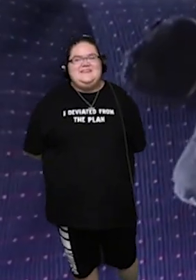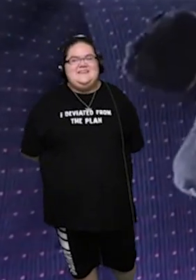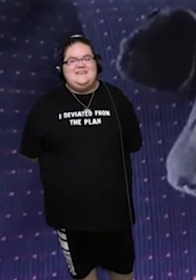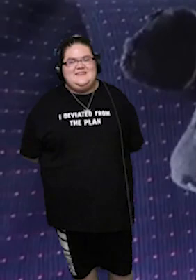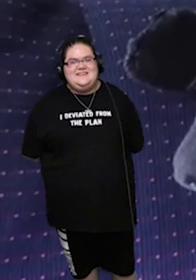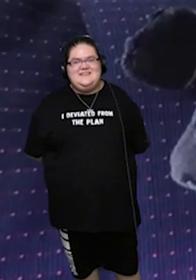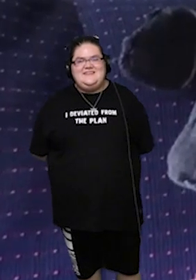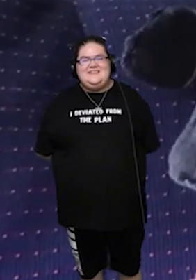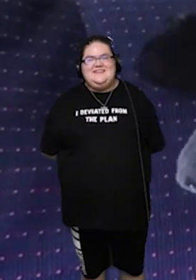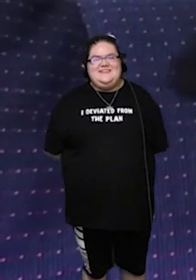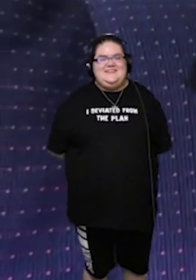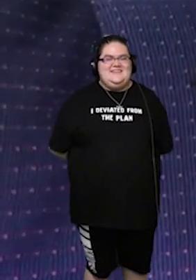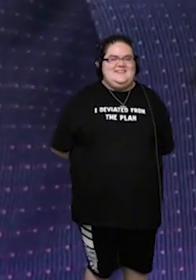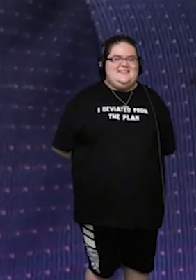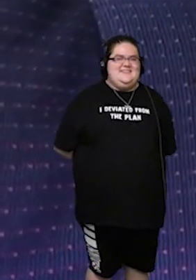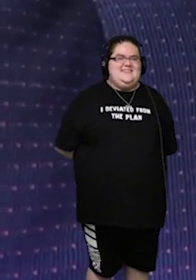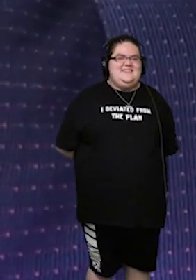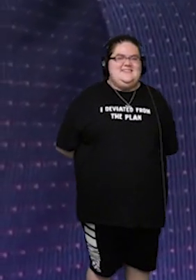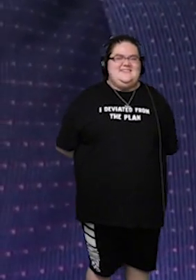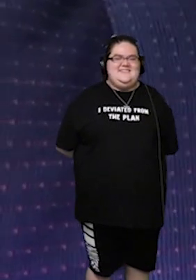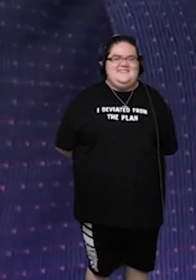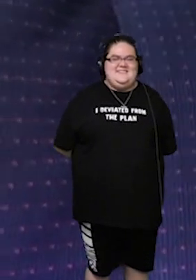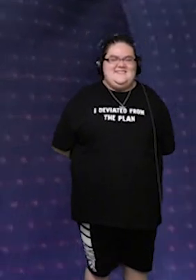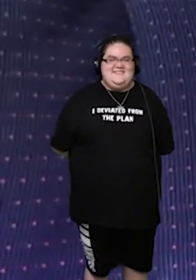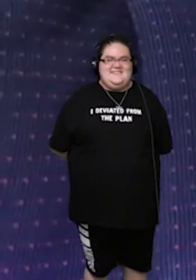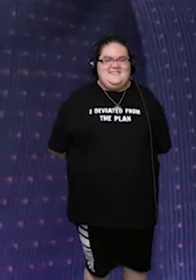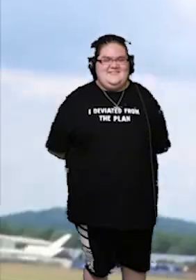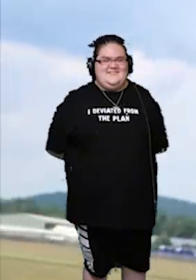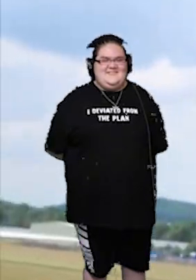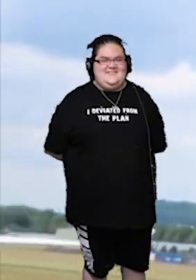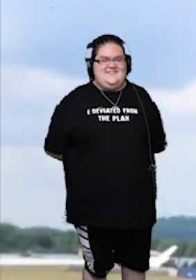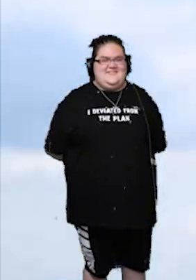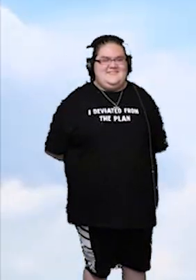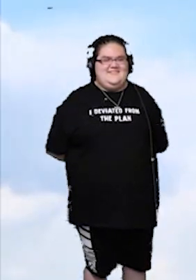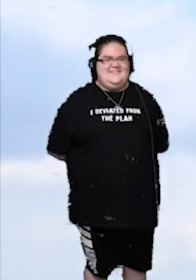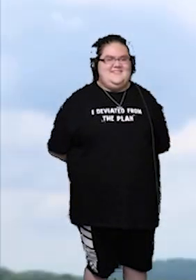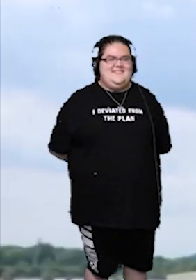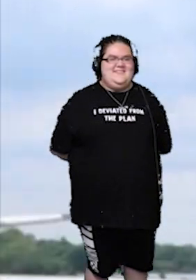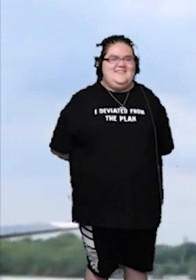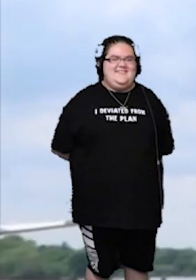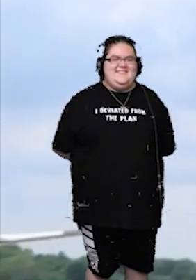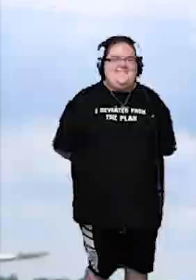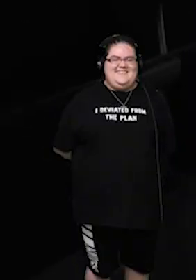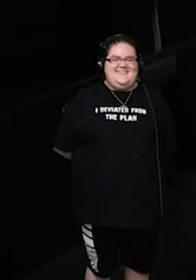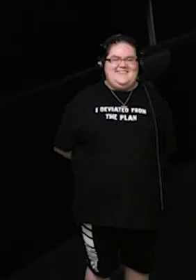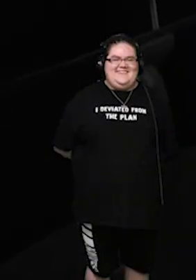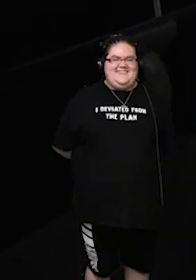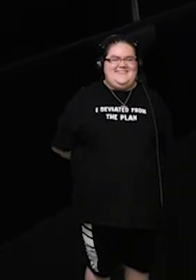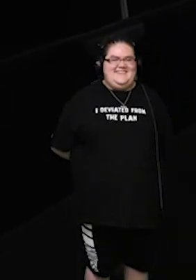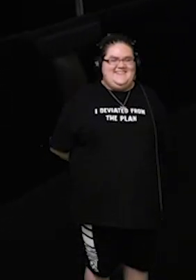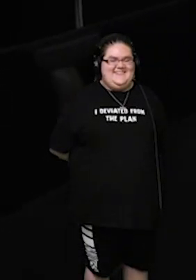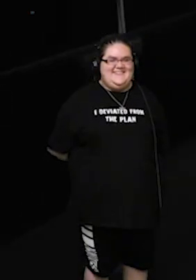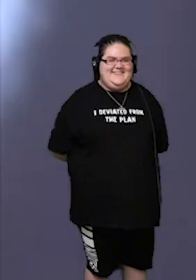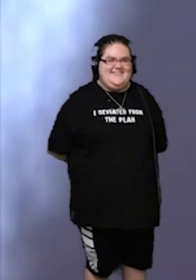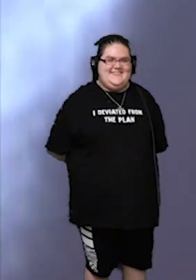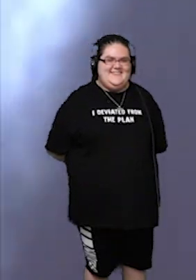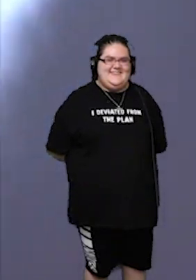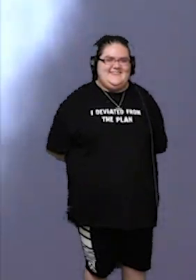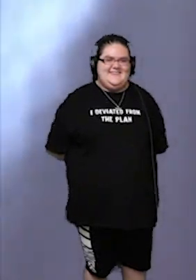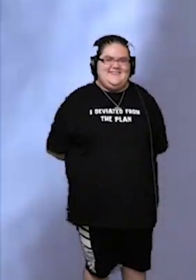dash the catalogue at him. We run. Yeah, sound. I think he's coming up. Sidemen Airways! I reckon.